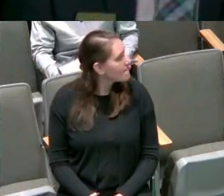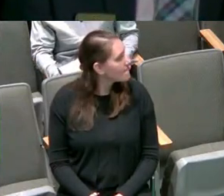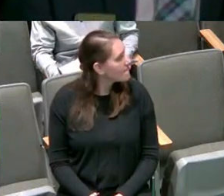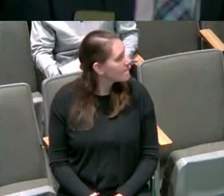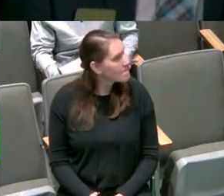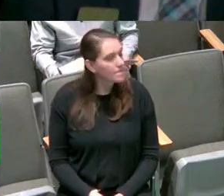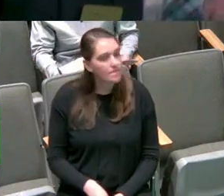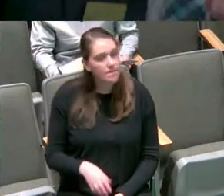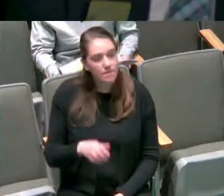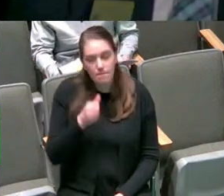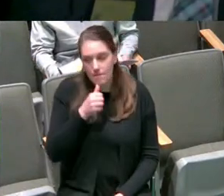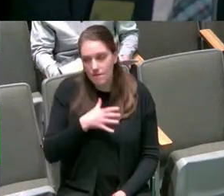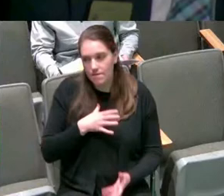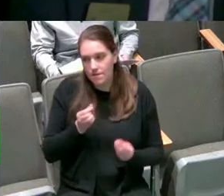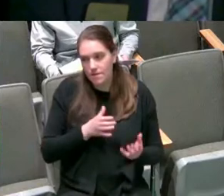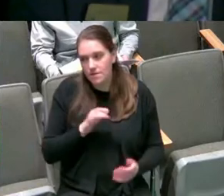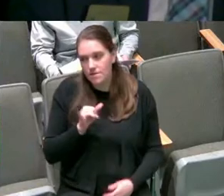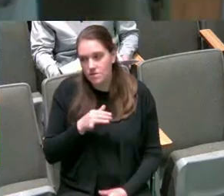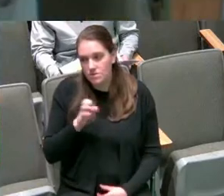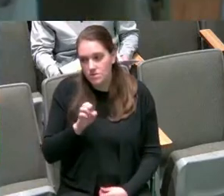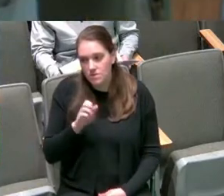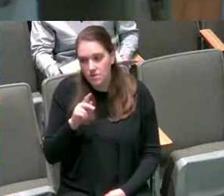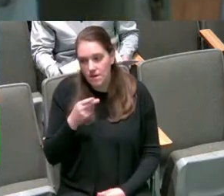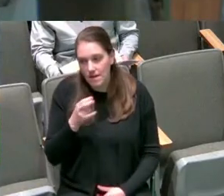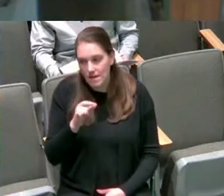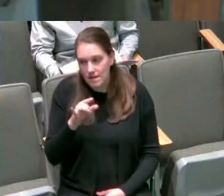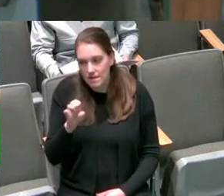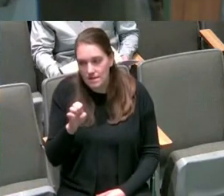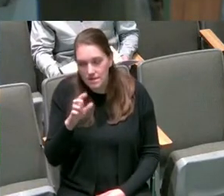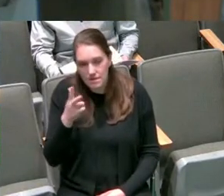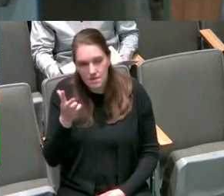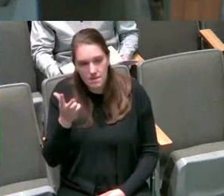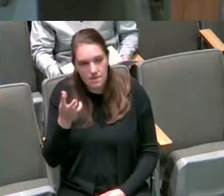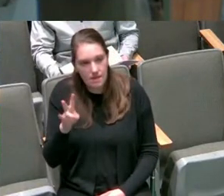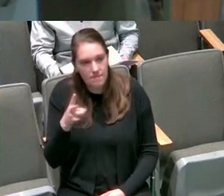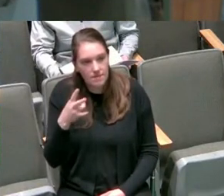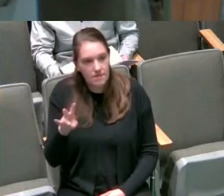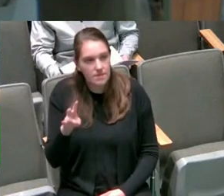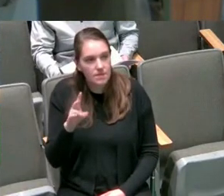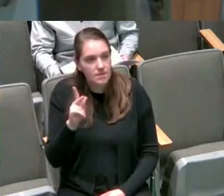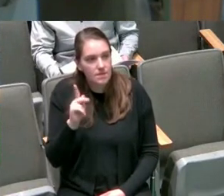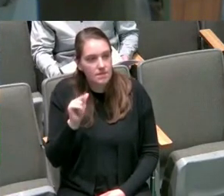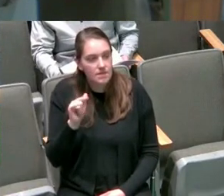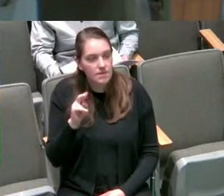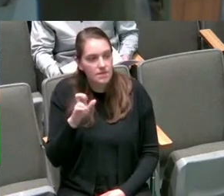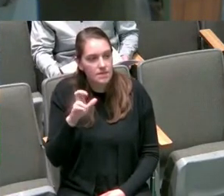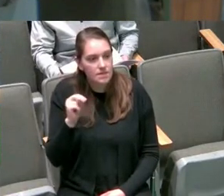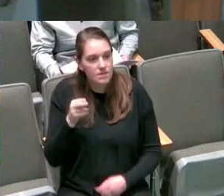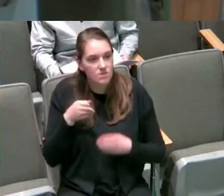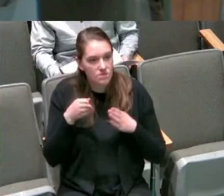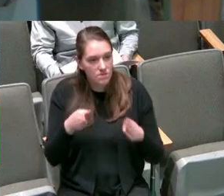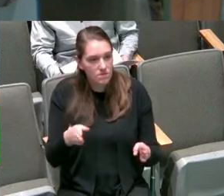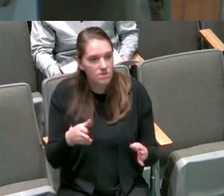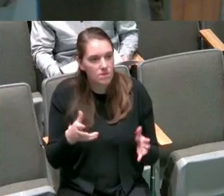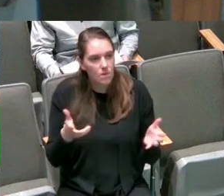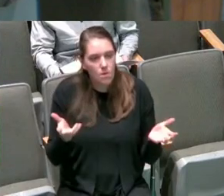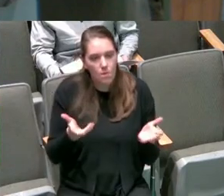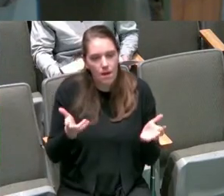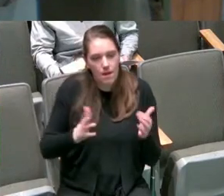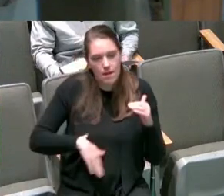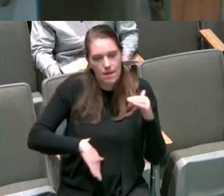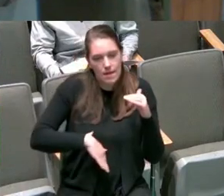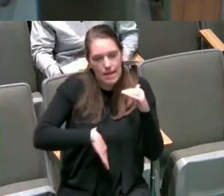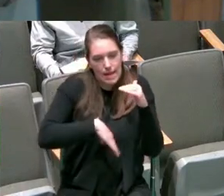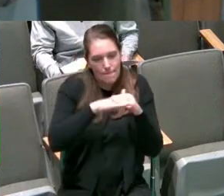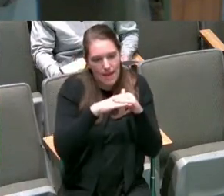uh Madam moderator Joe Heist 17 Clinton Street a very simple question what capacity are we designing for